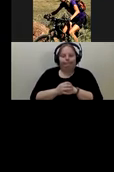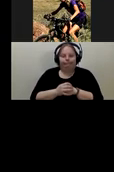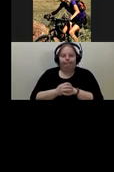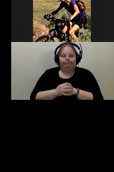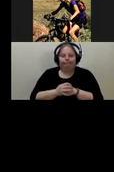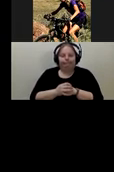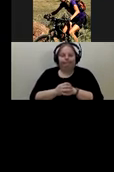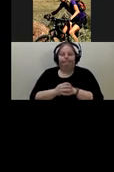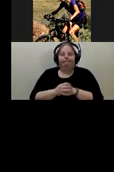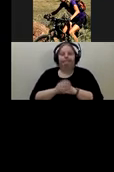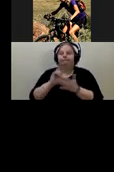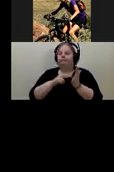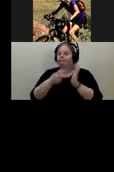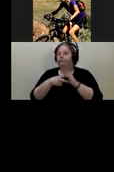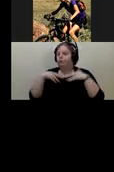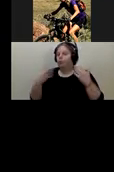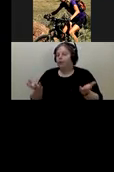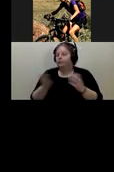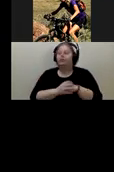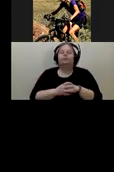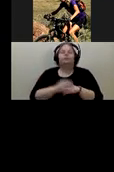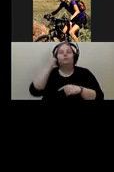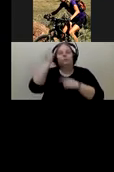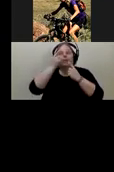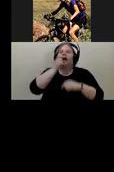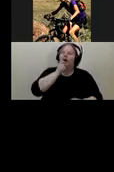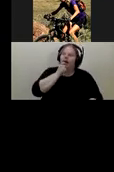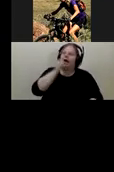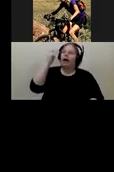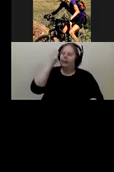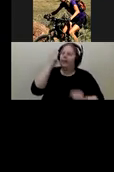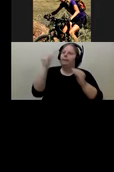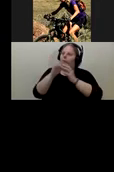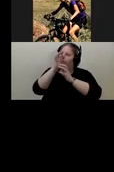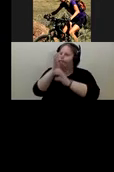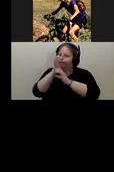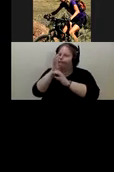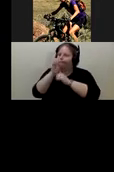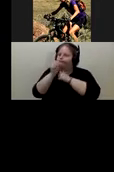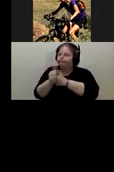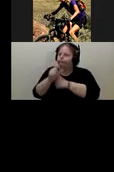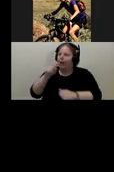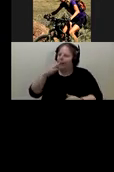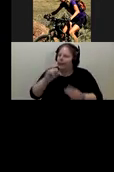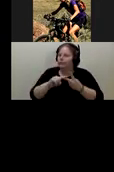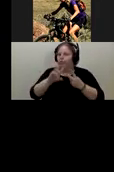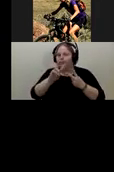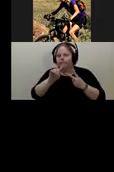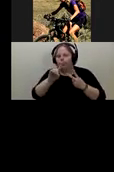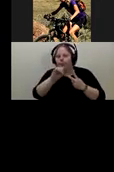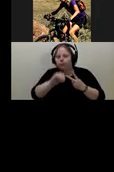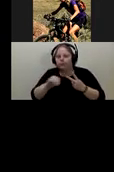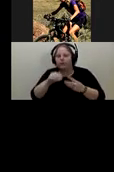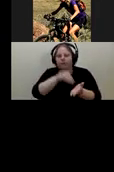Which means when we're thinking, yeah, I think I'm more ethical than most, or 61% of the doctors